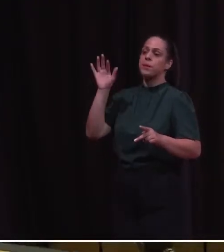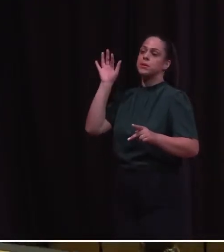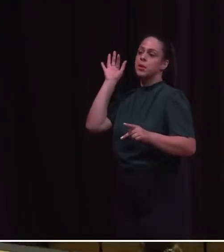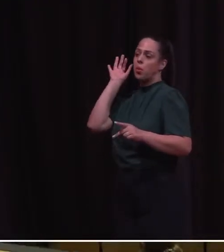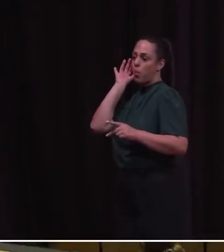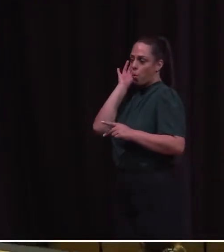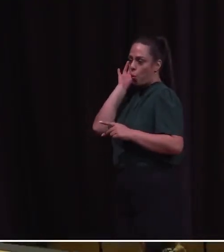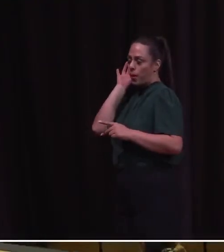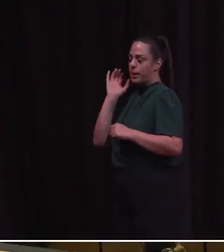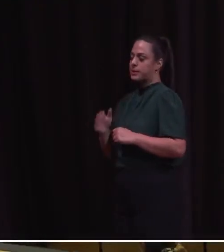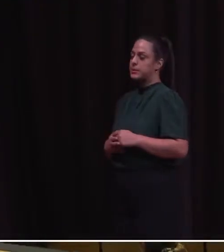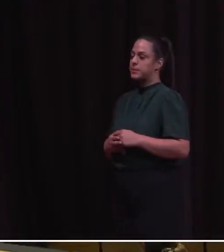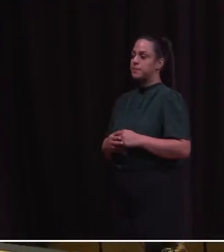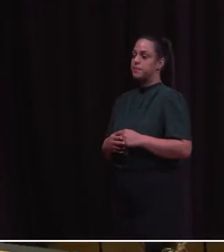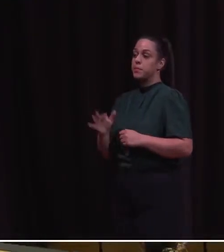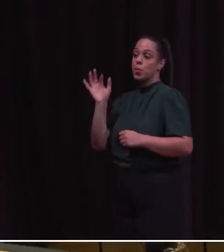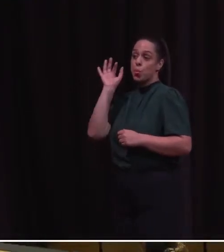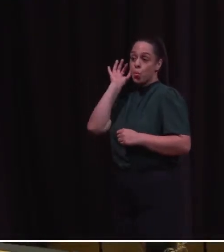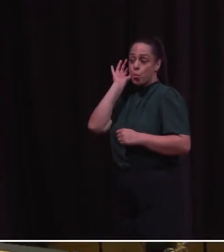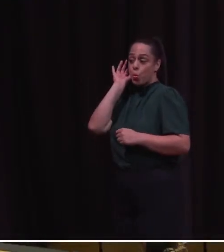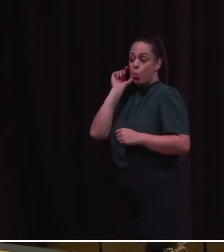Yoruba than I do.